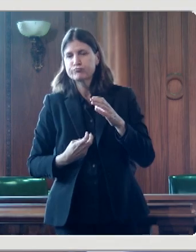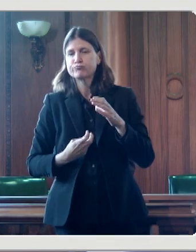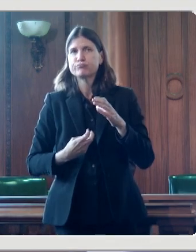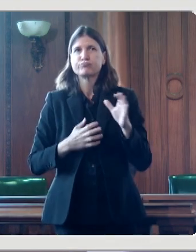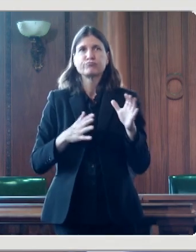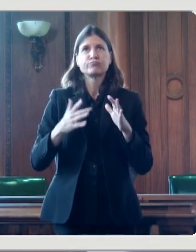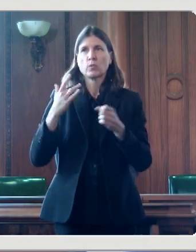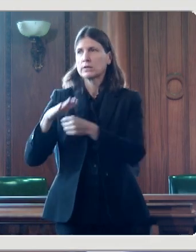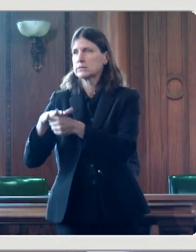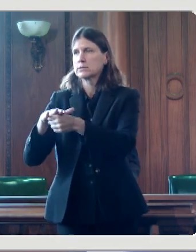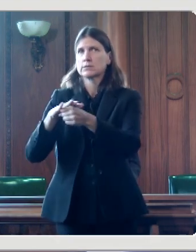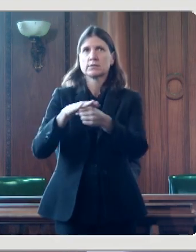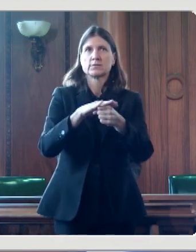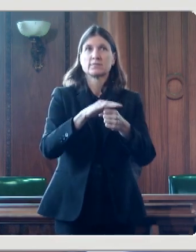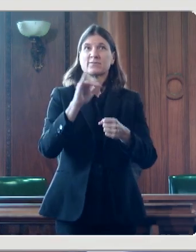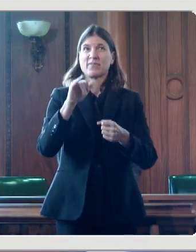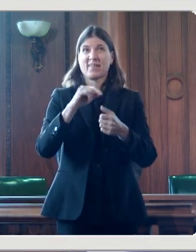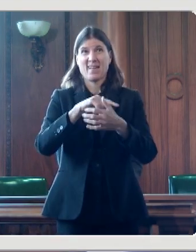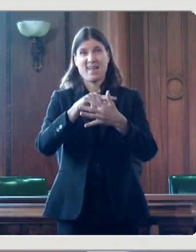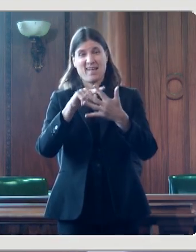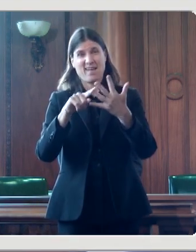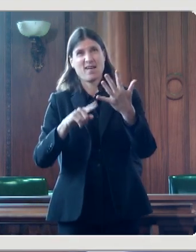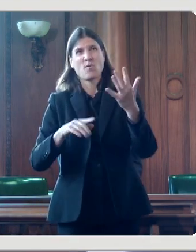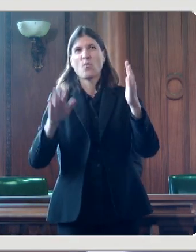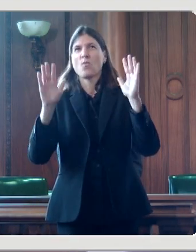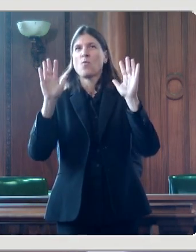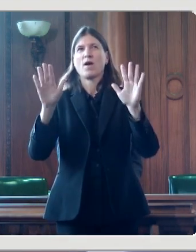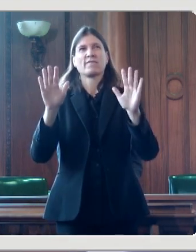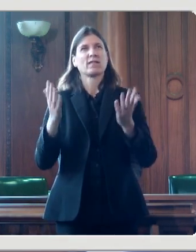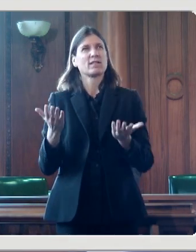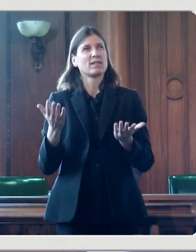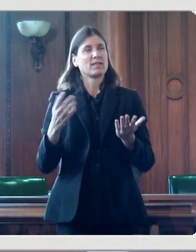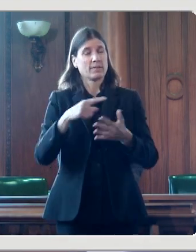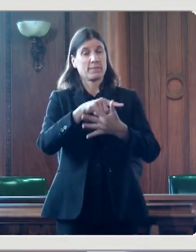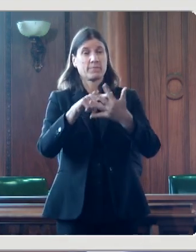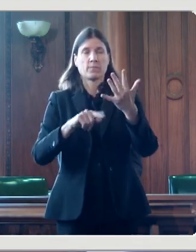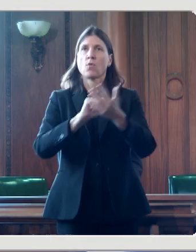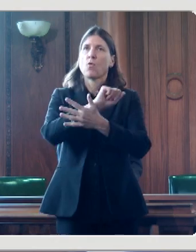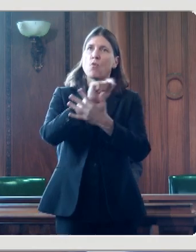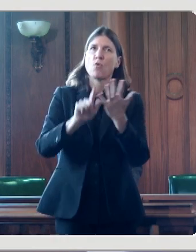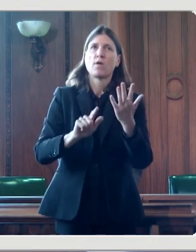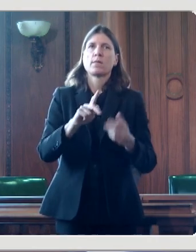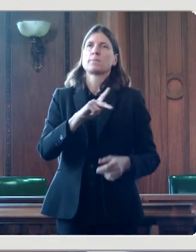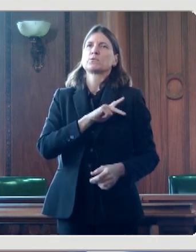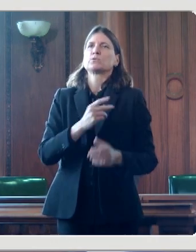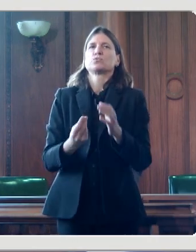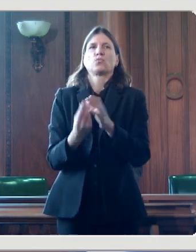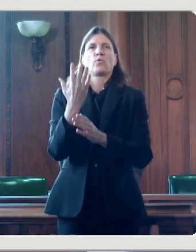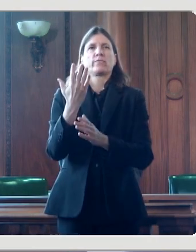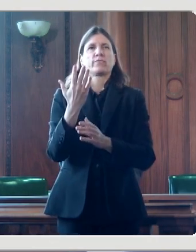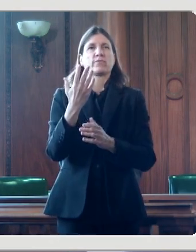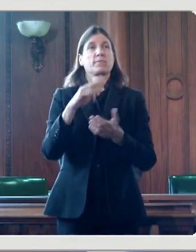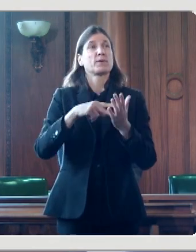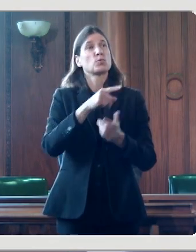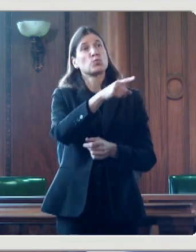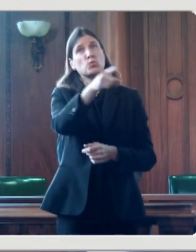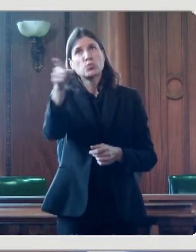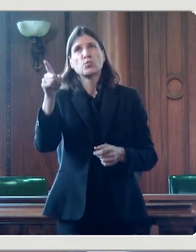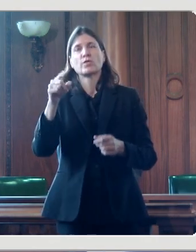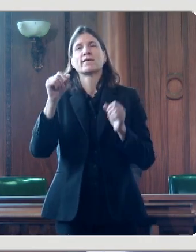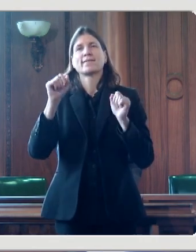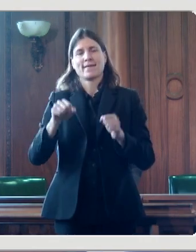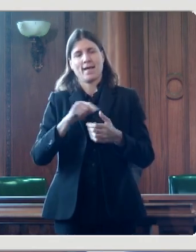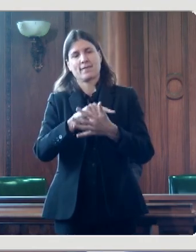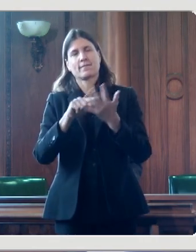but to rather build upon it and improve and learn from it so that we don't repeat the events of our past